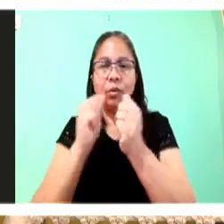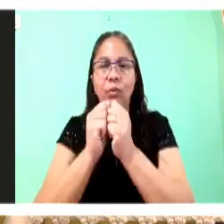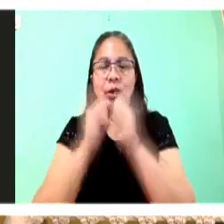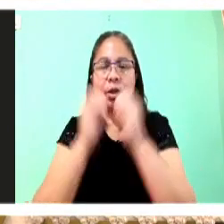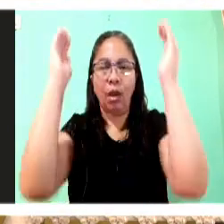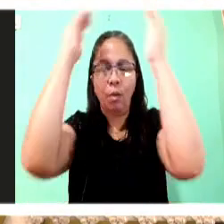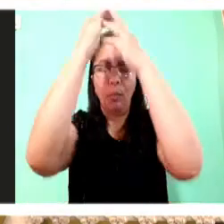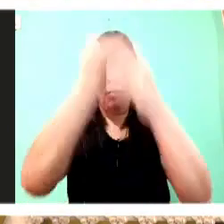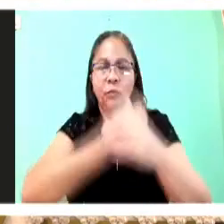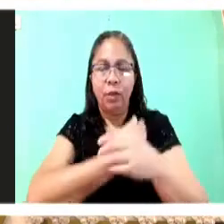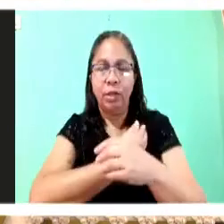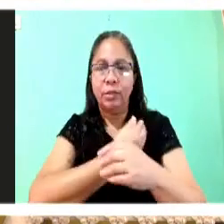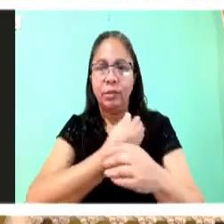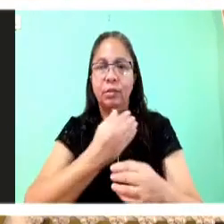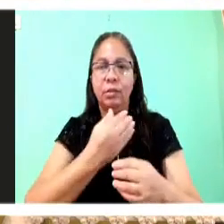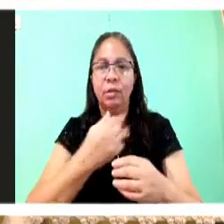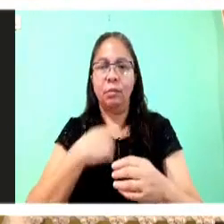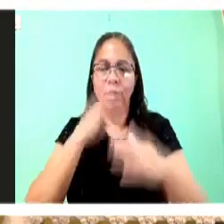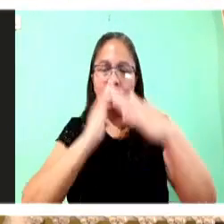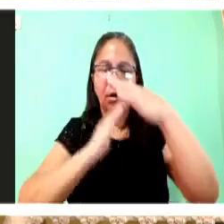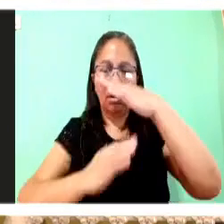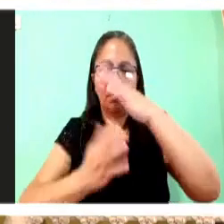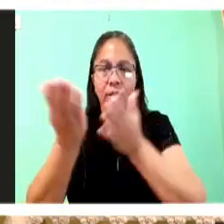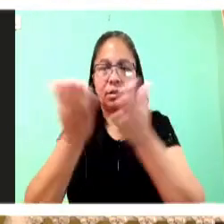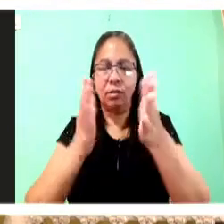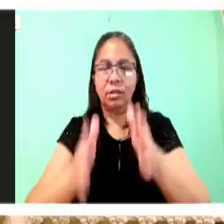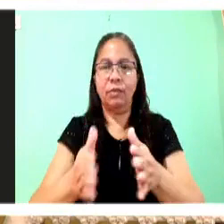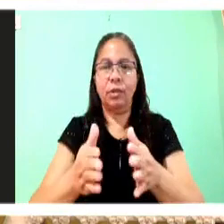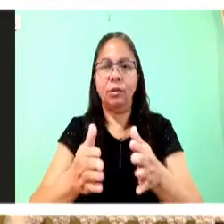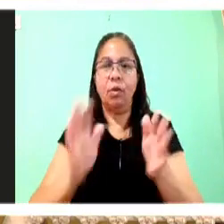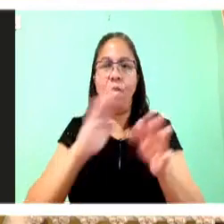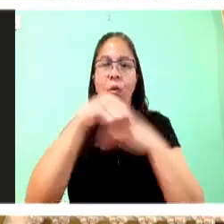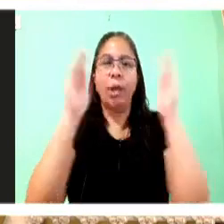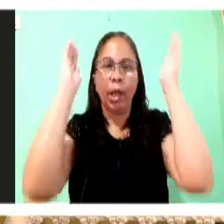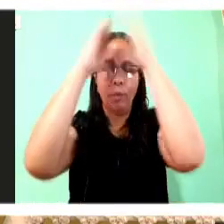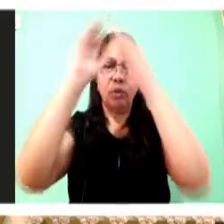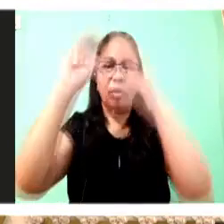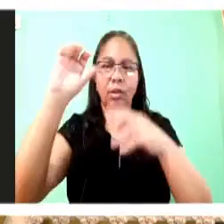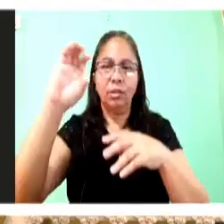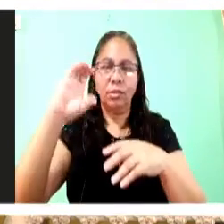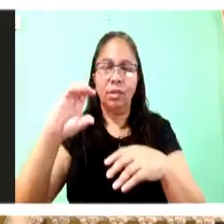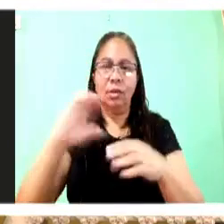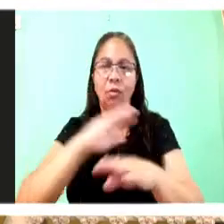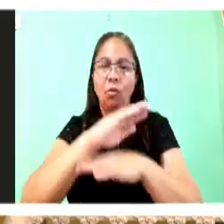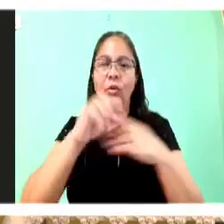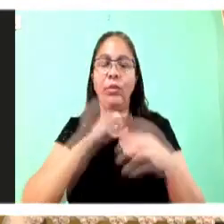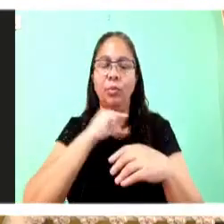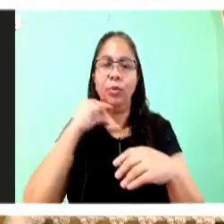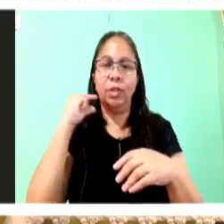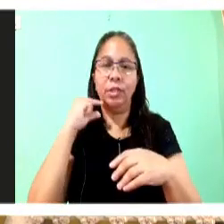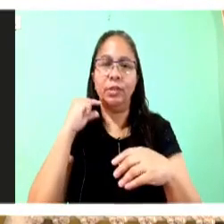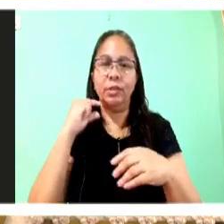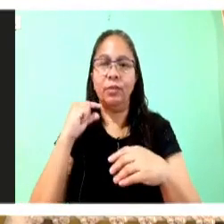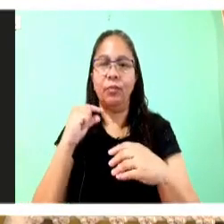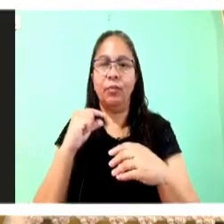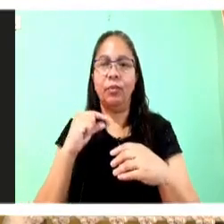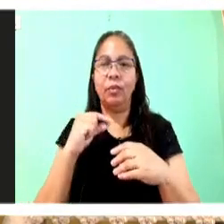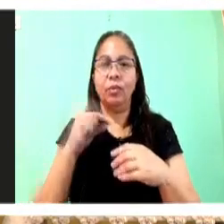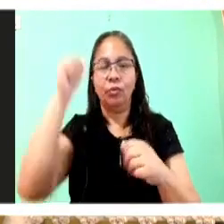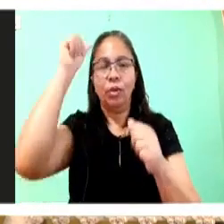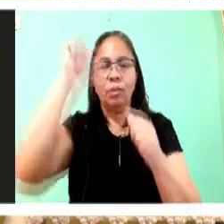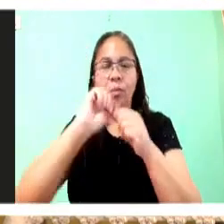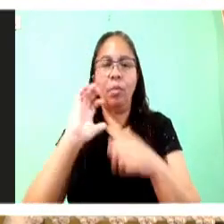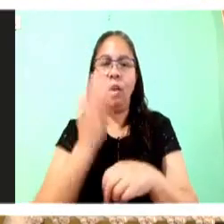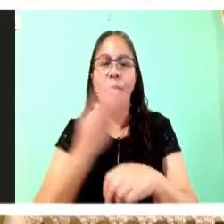our Pope, me, your unworthy servant, the bishops of the AEC region, and all the clergy. Remember also our brothers